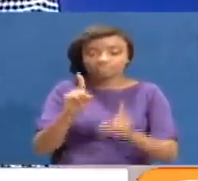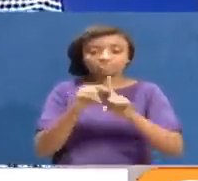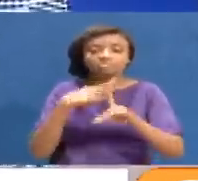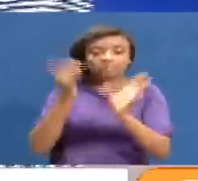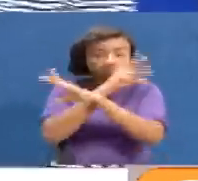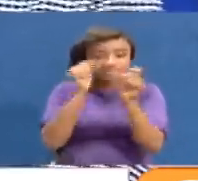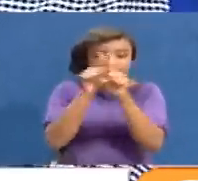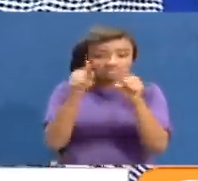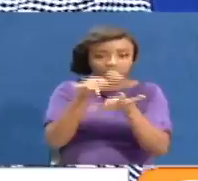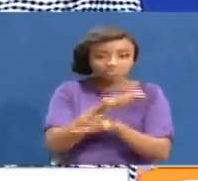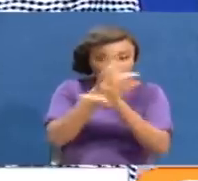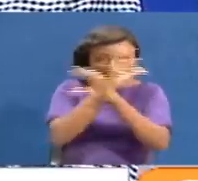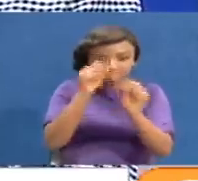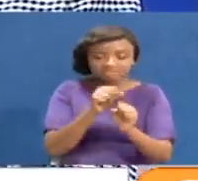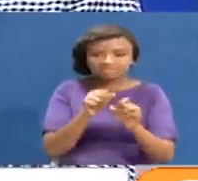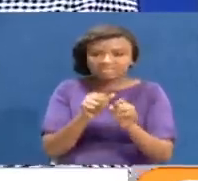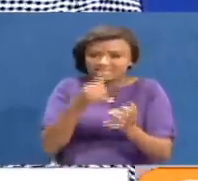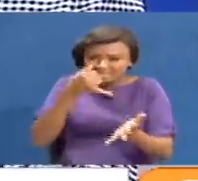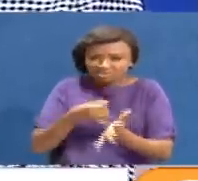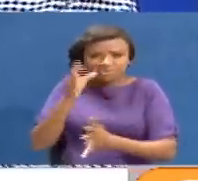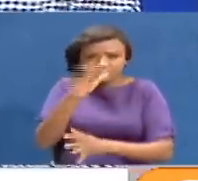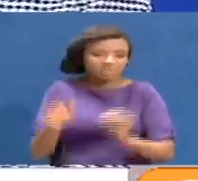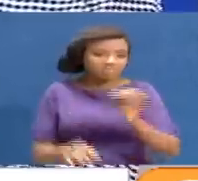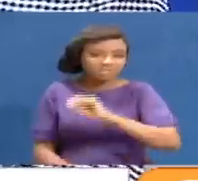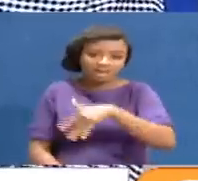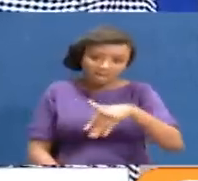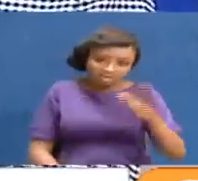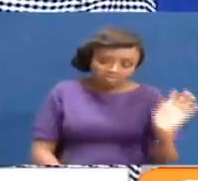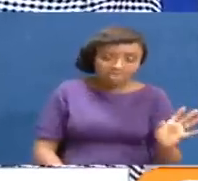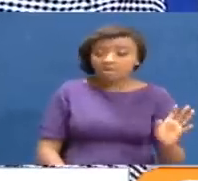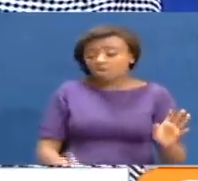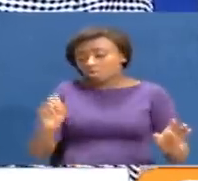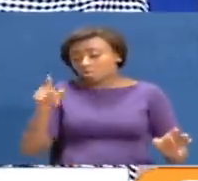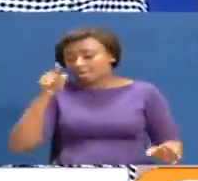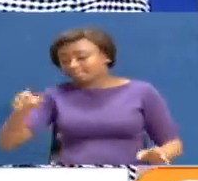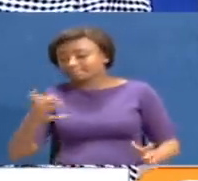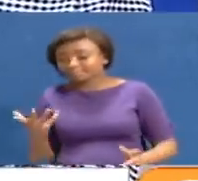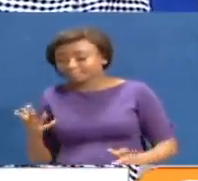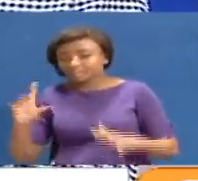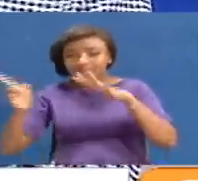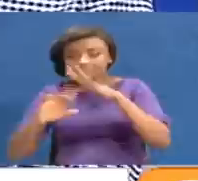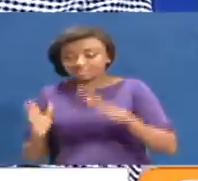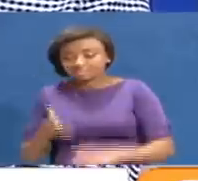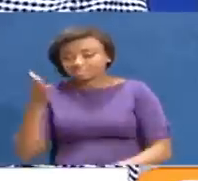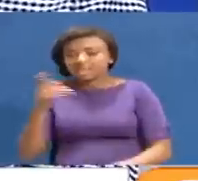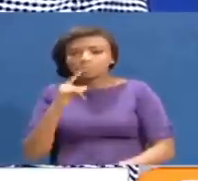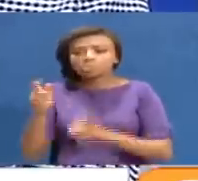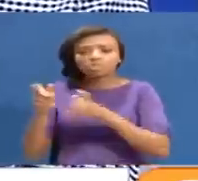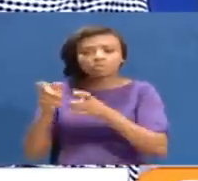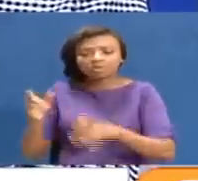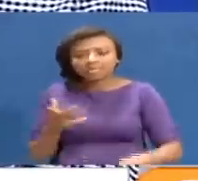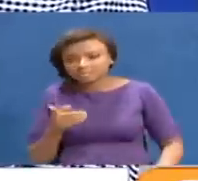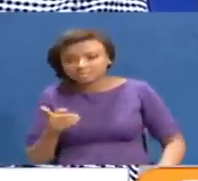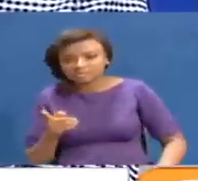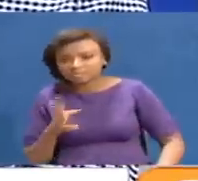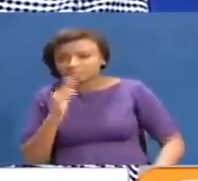parliament. Okay? So, you have ministers now inside parliament. Okay? Now, who coordinates those ministers in